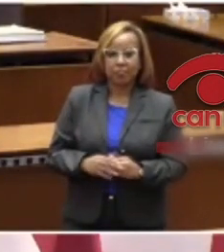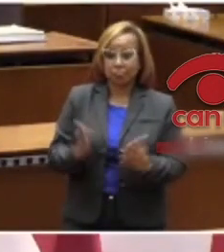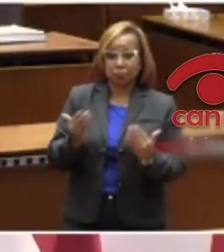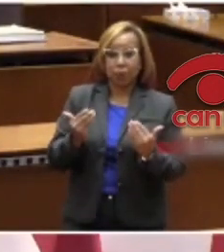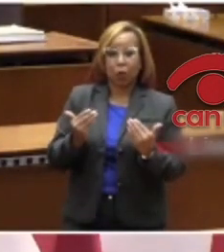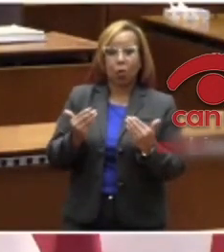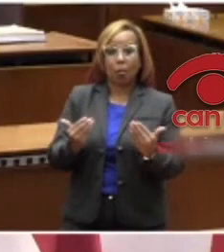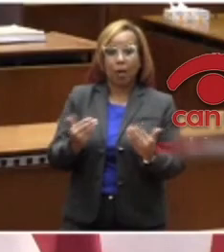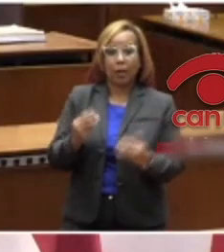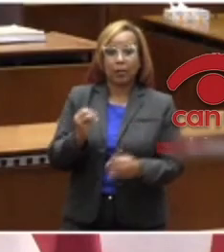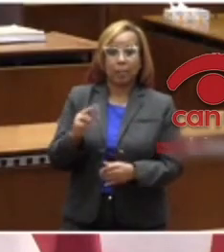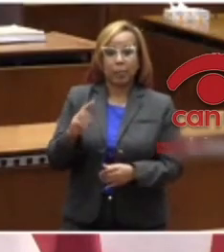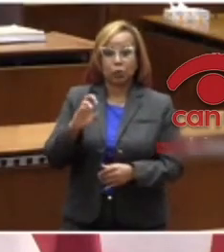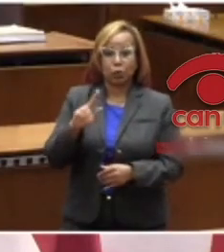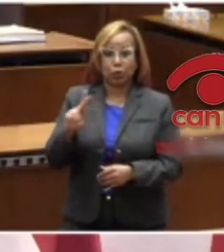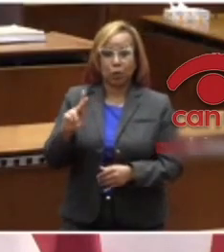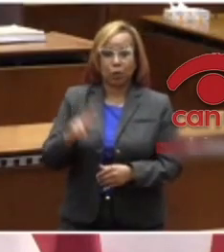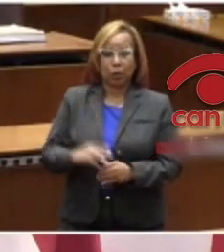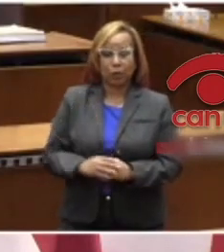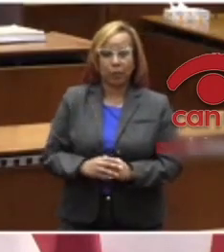Go ahead, Mr. Clerk.